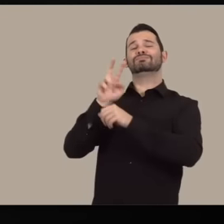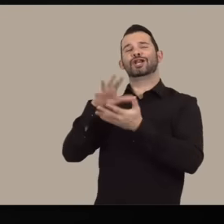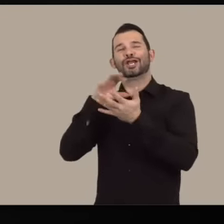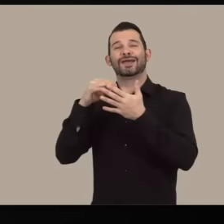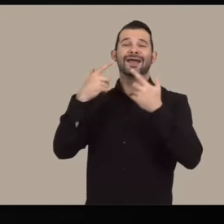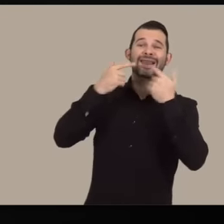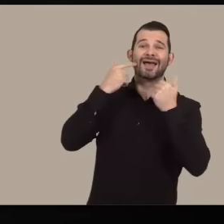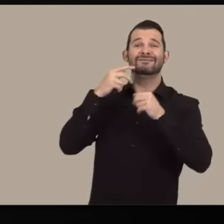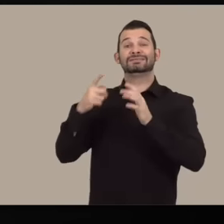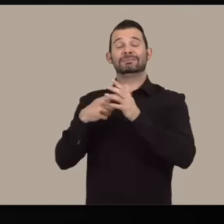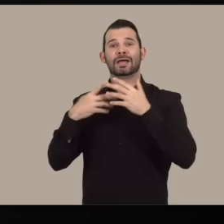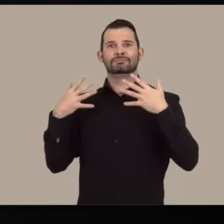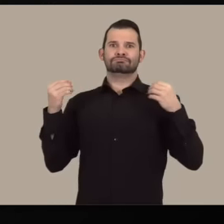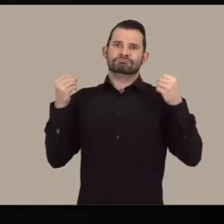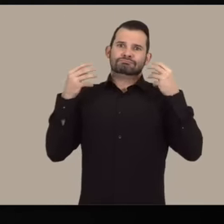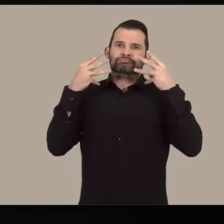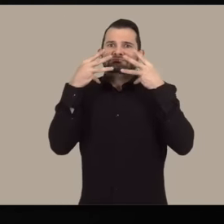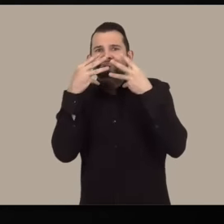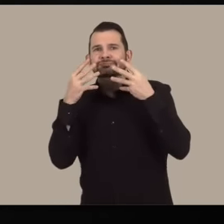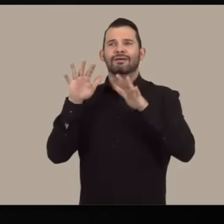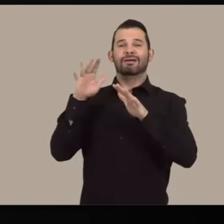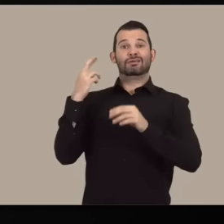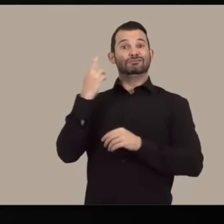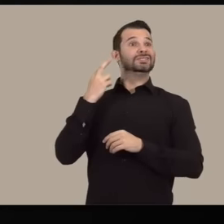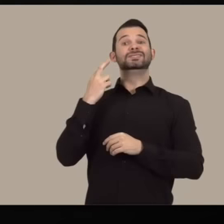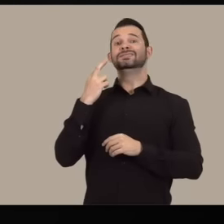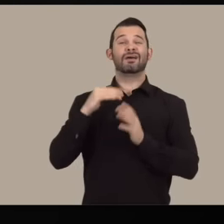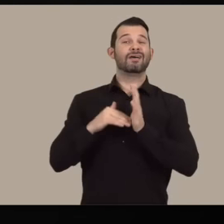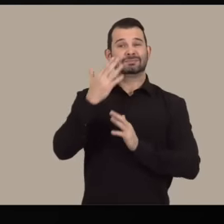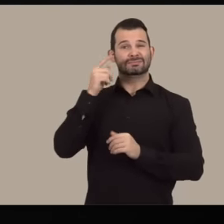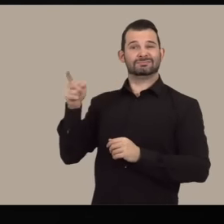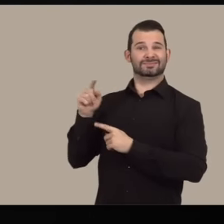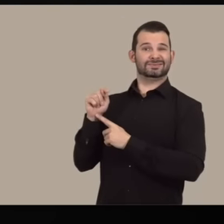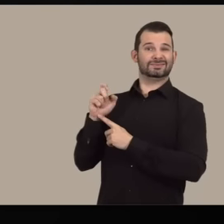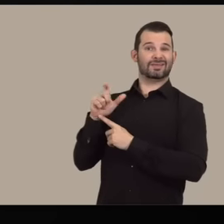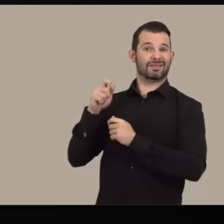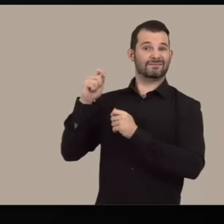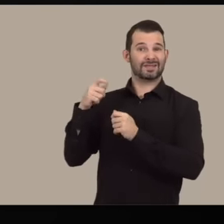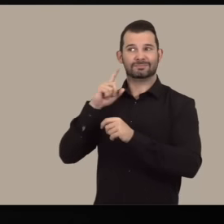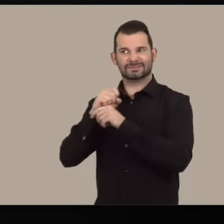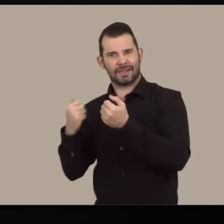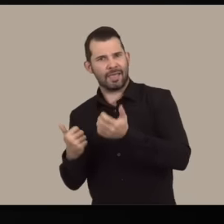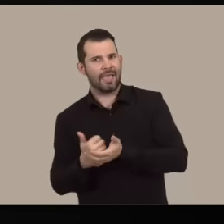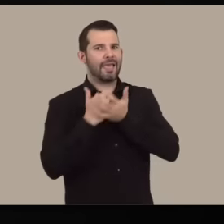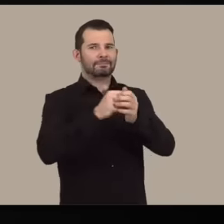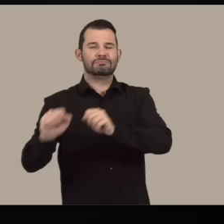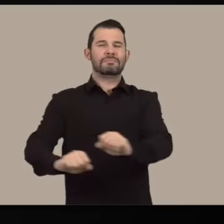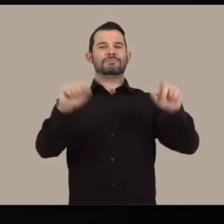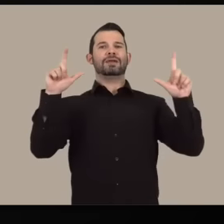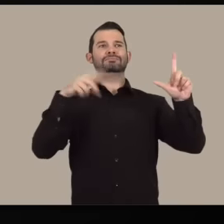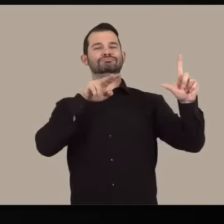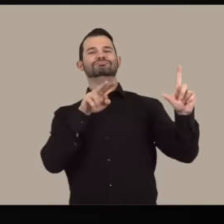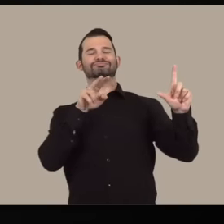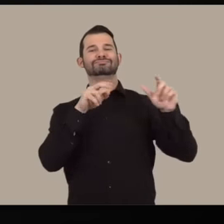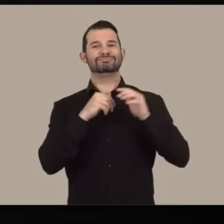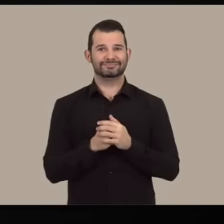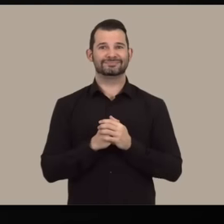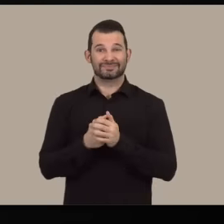film, learning and laughing, and at times moved to tears, it is often with the help of Telefilm that it is brought to the